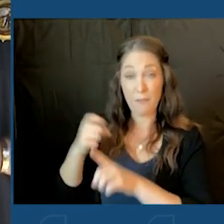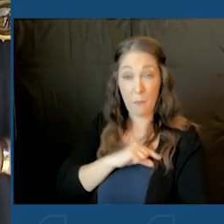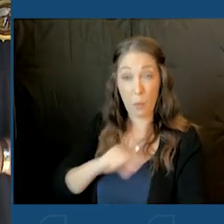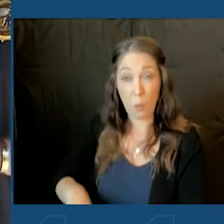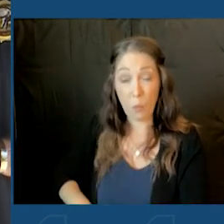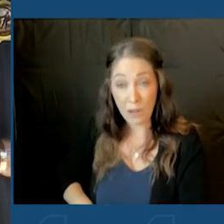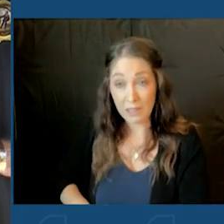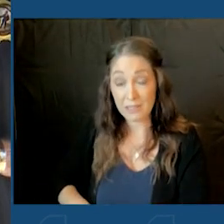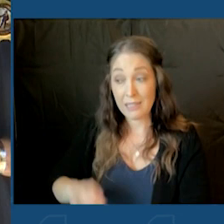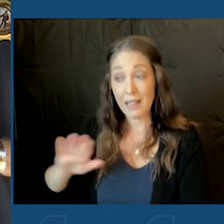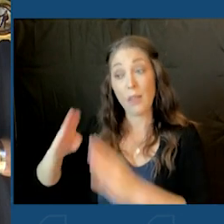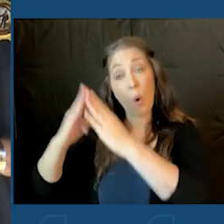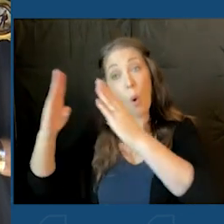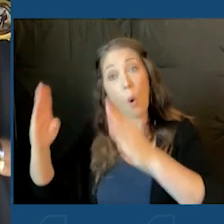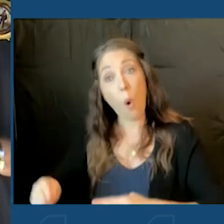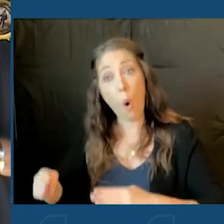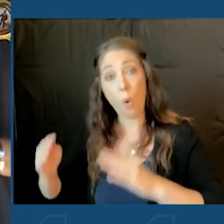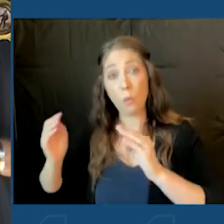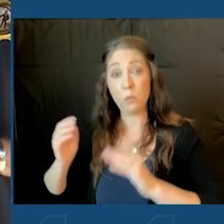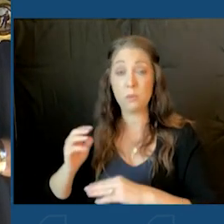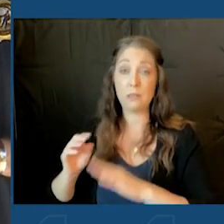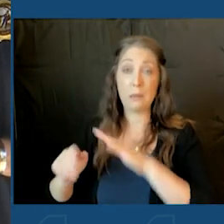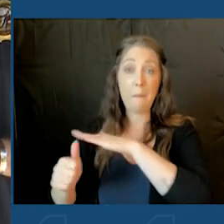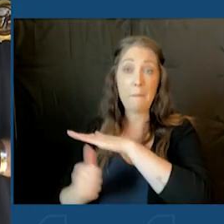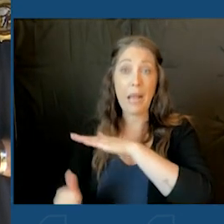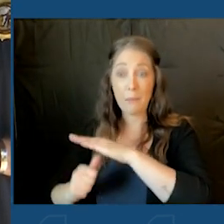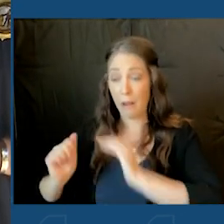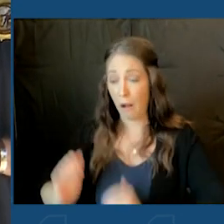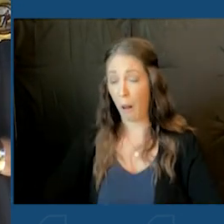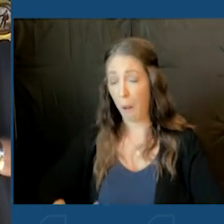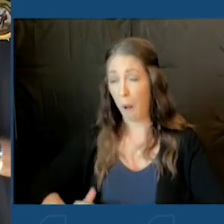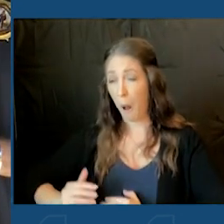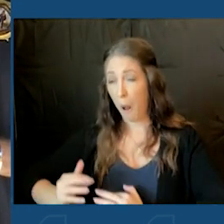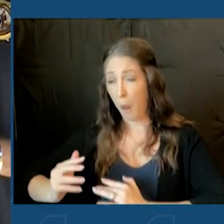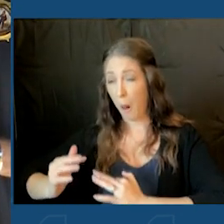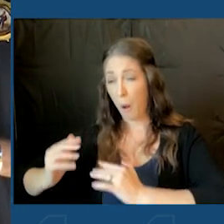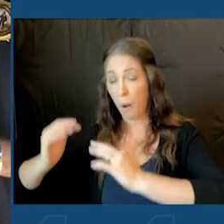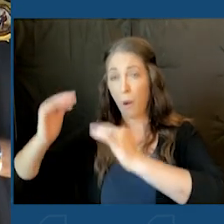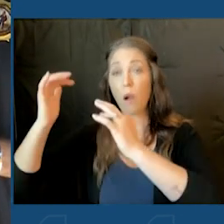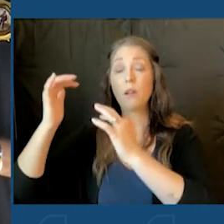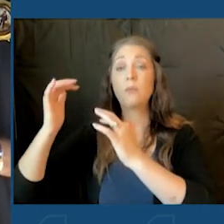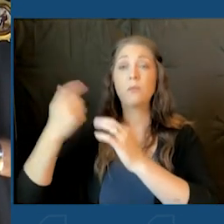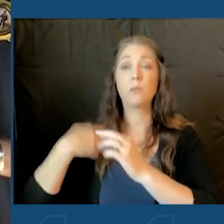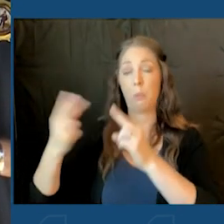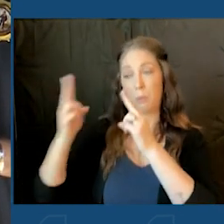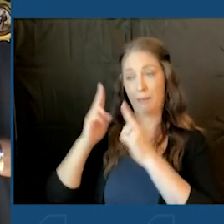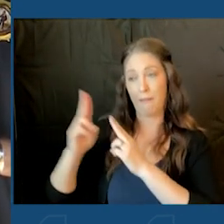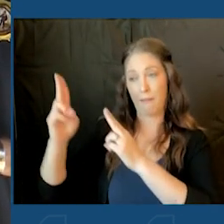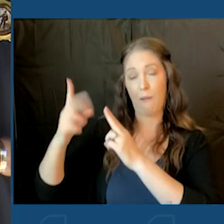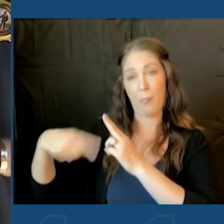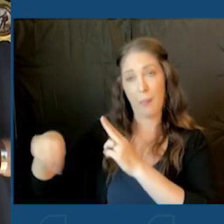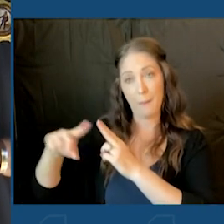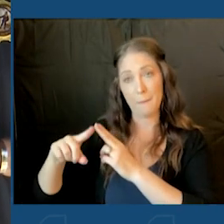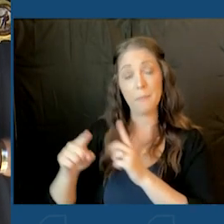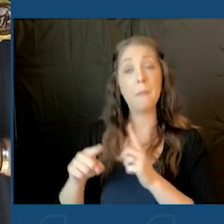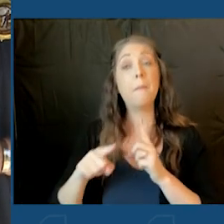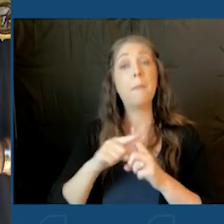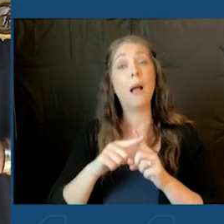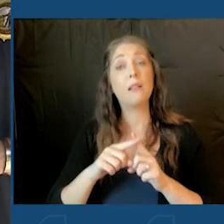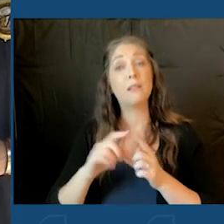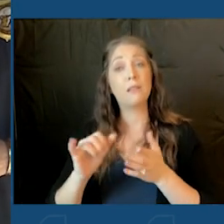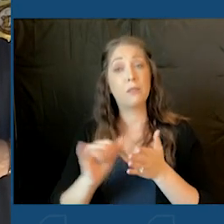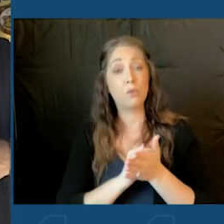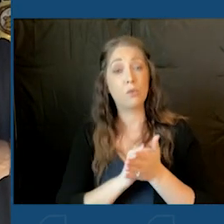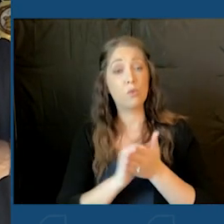in their homes, their basement apartments. We honored today the lives of those individuals. We also honored those who stepped up, the ordinary New Yorkers who were